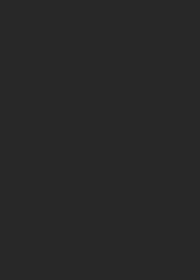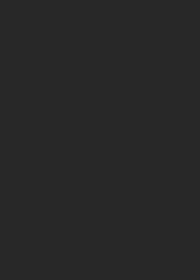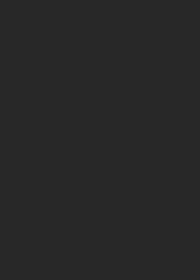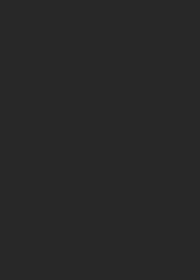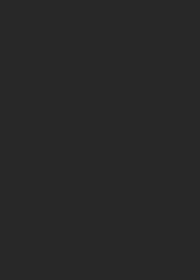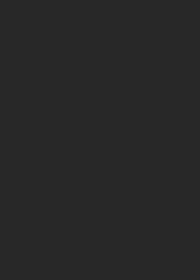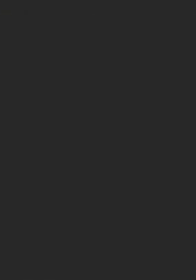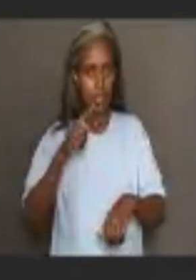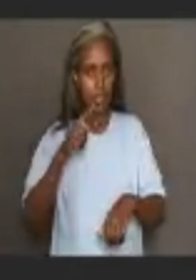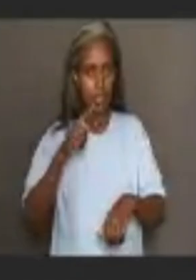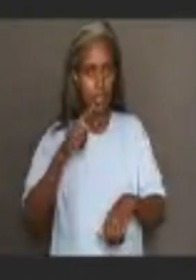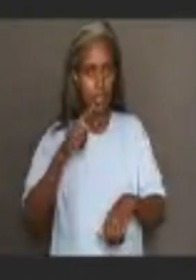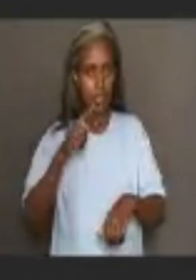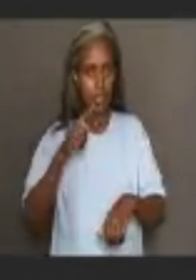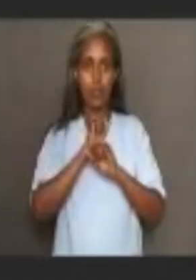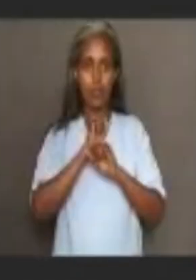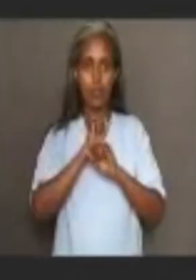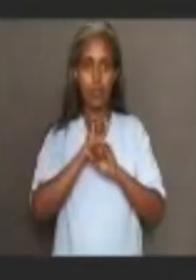Time's up.